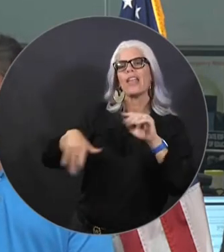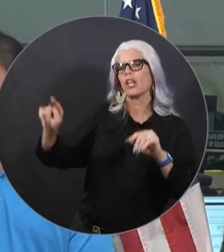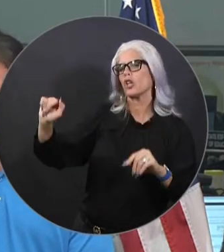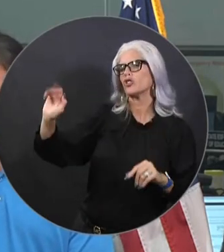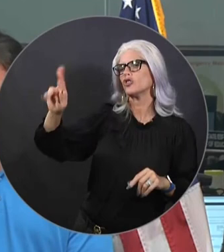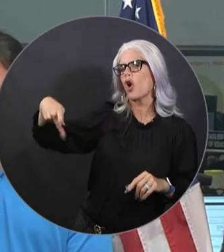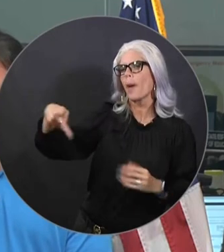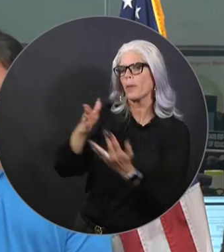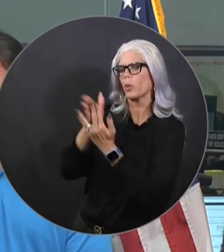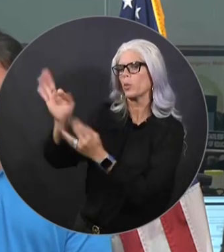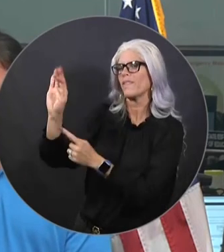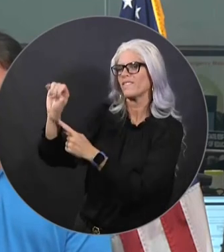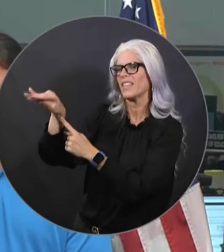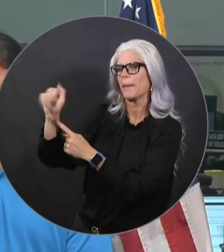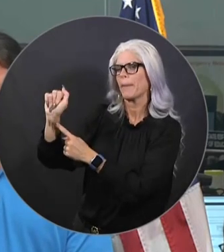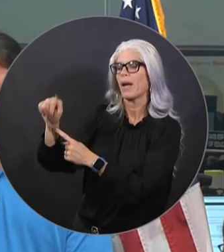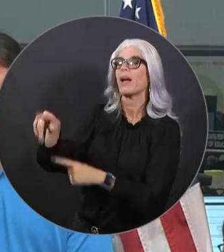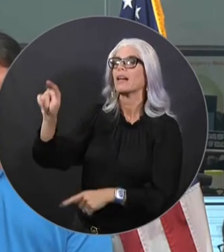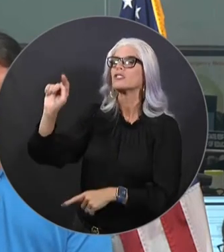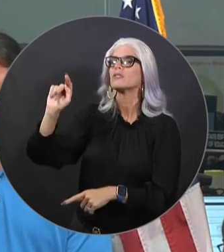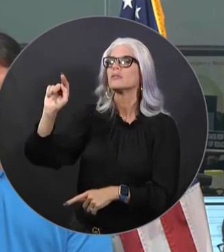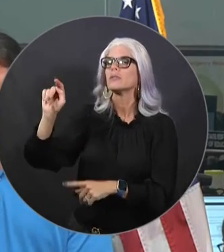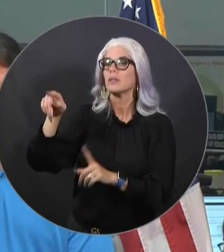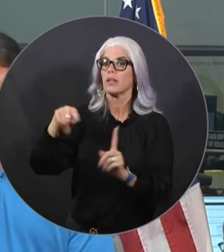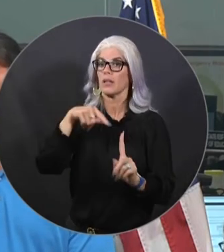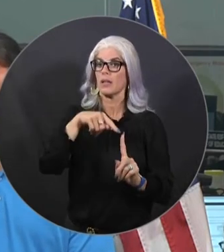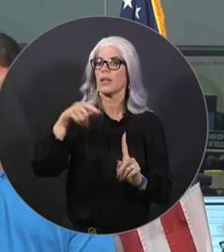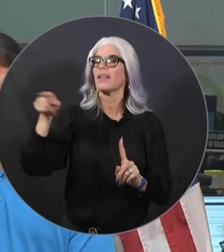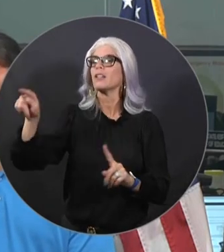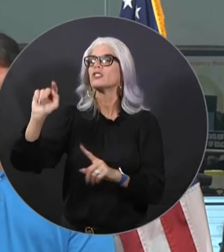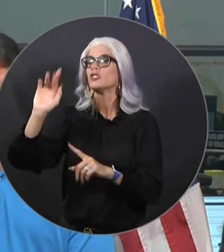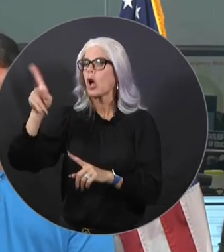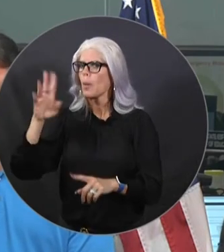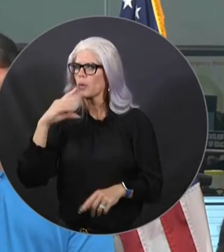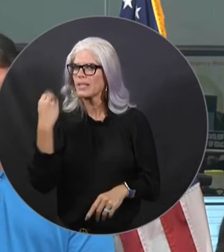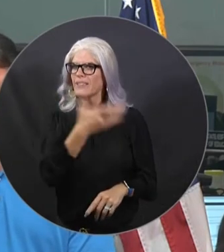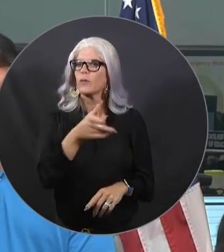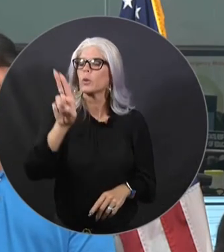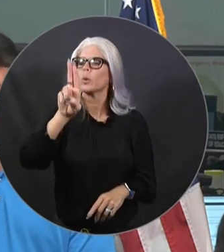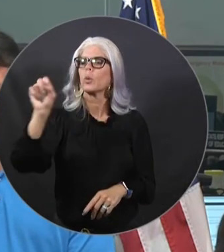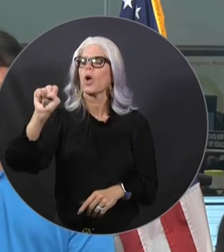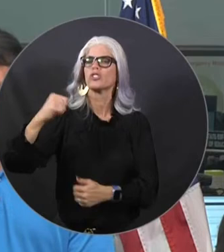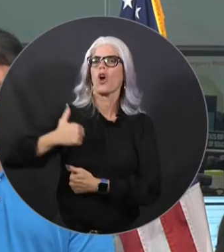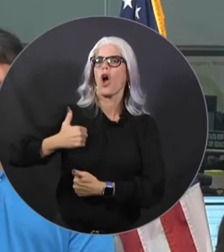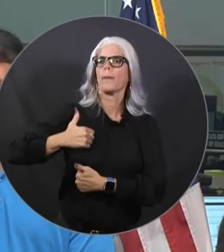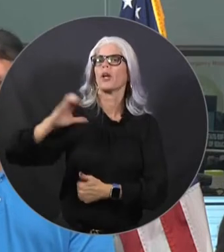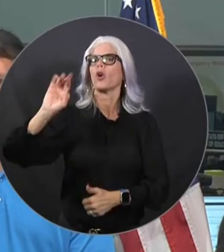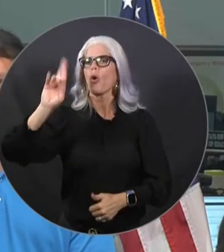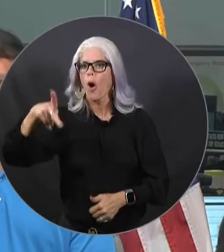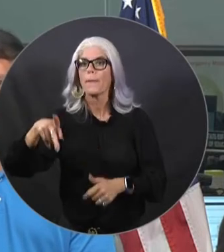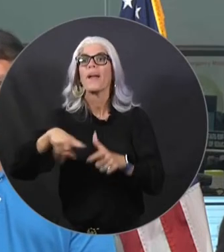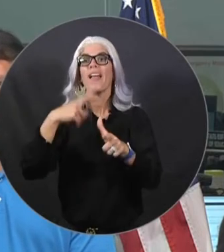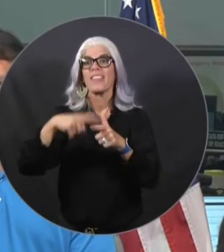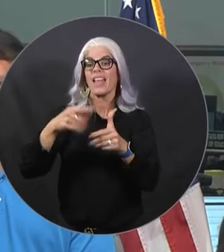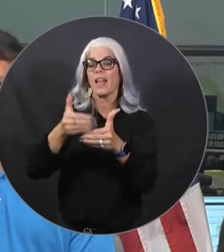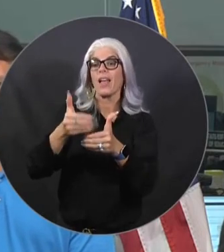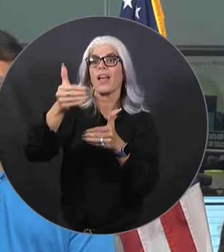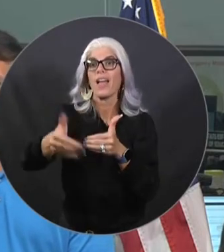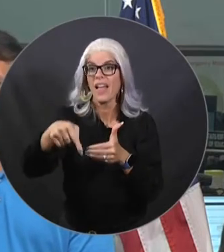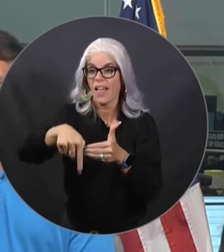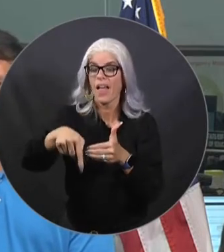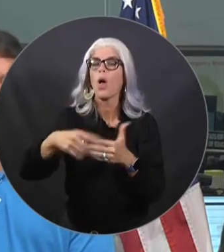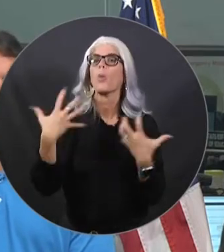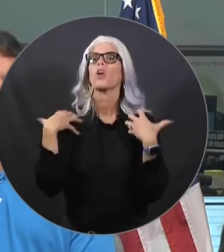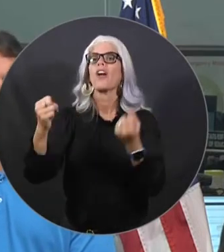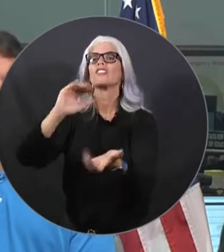to the U.S. Army Corps. The next phase of that is going to be the disaster recovery centers that we will open up in the individual counties. This is a place where,